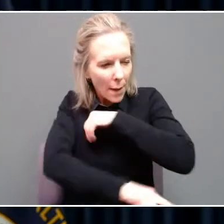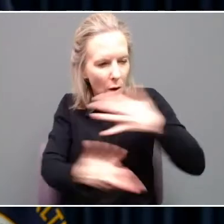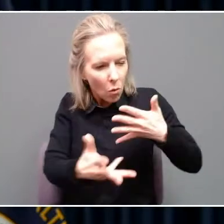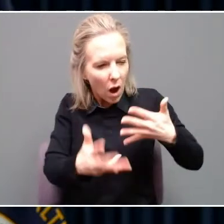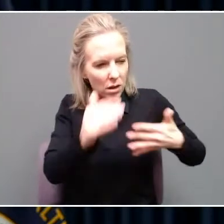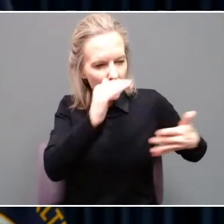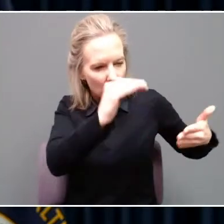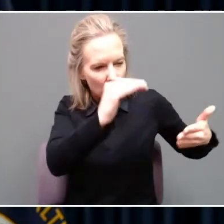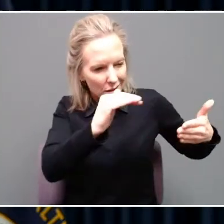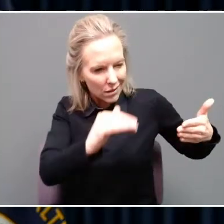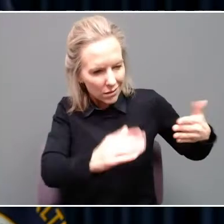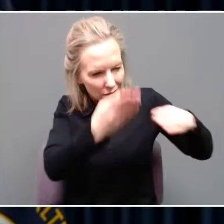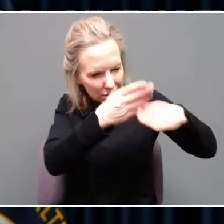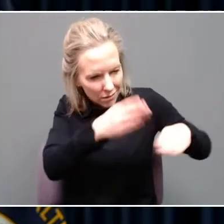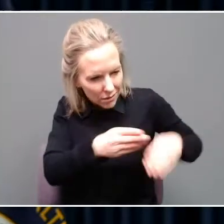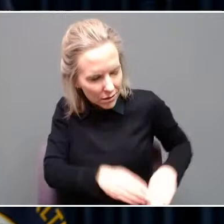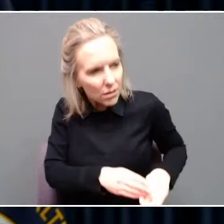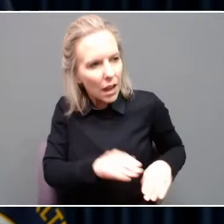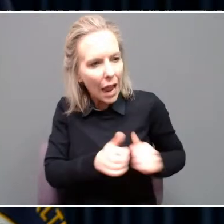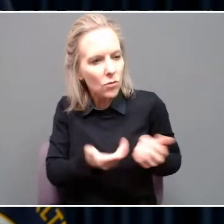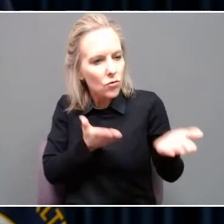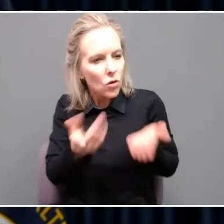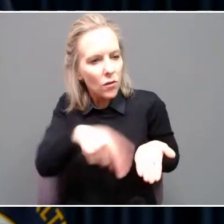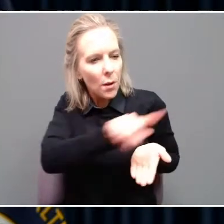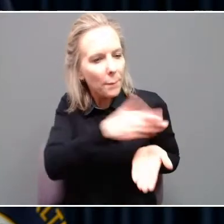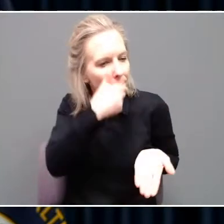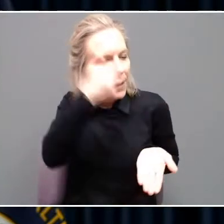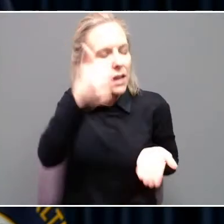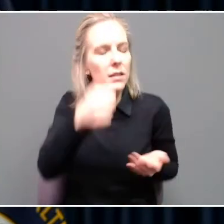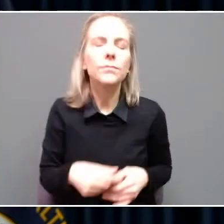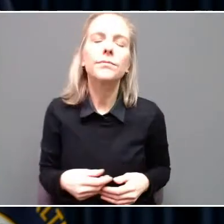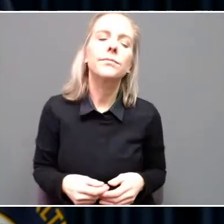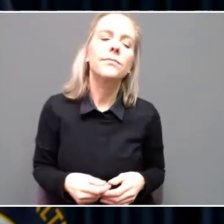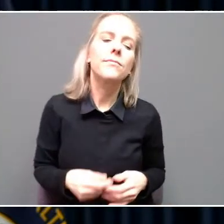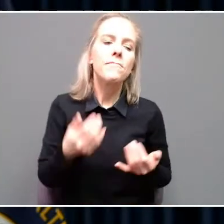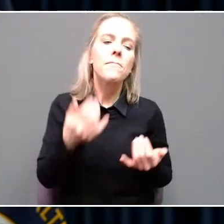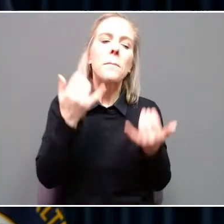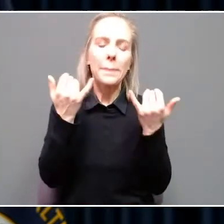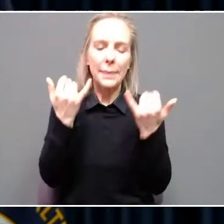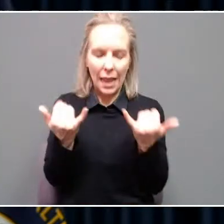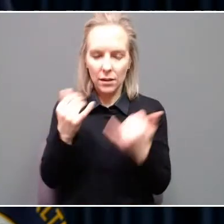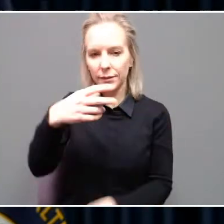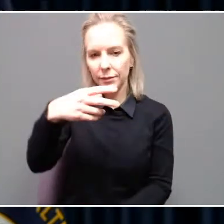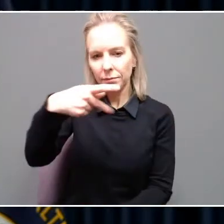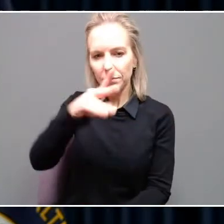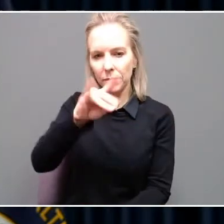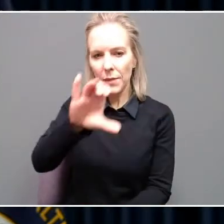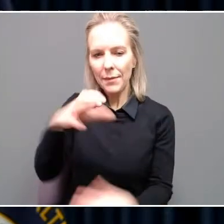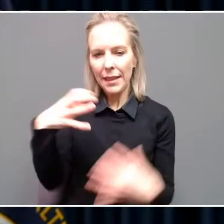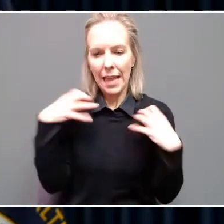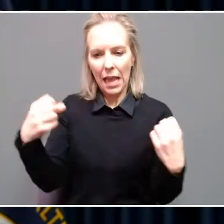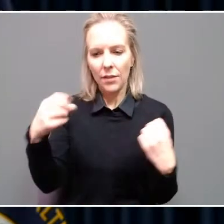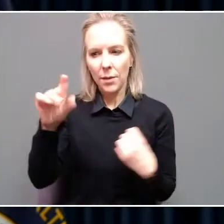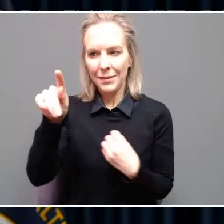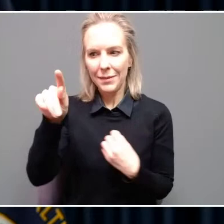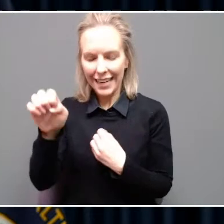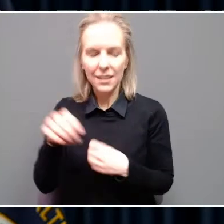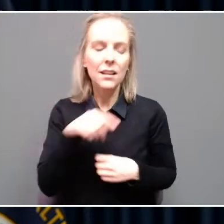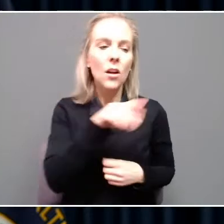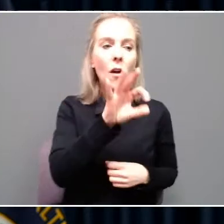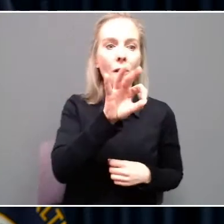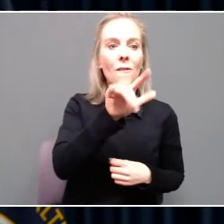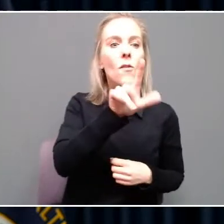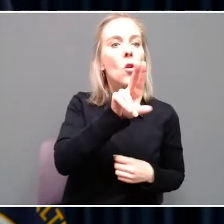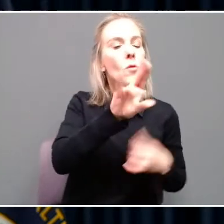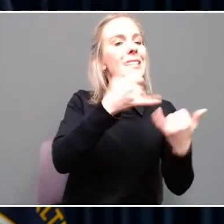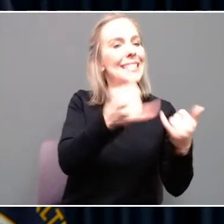been leveled. All right, public health update. The flu is somewhat declining, but it still remains at an elevated